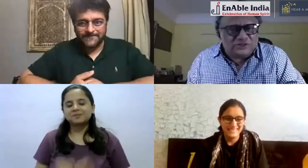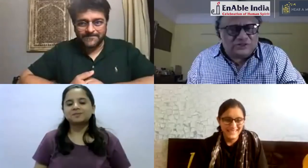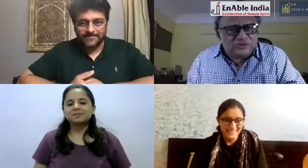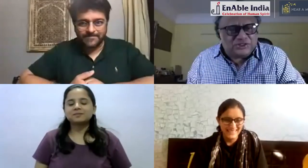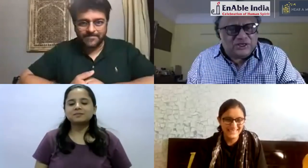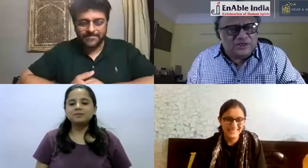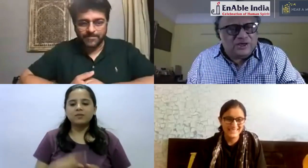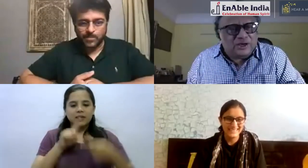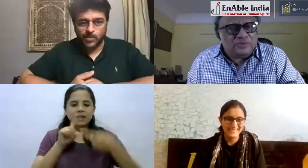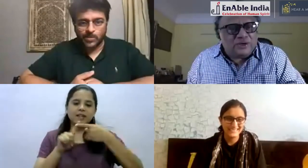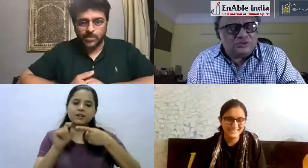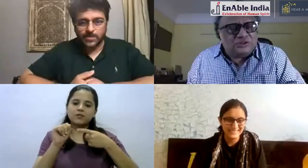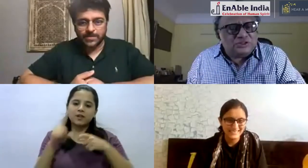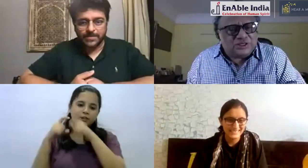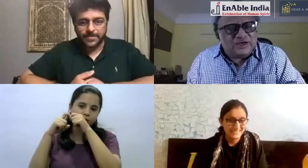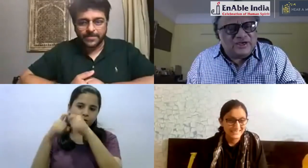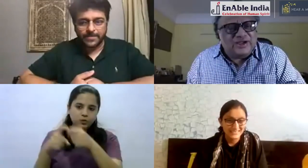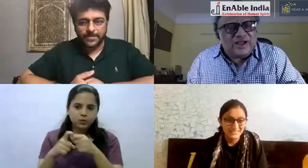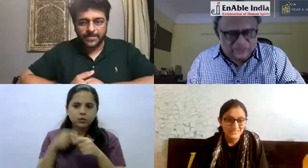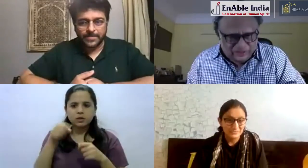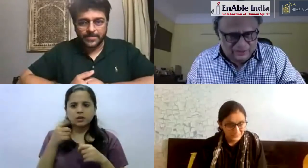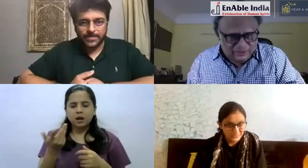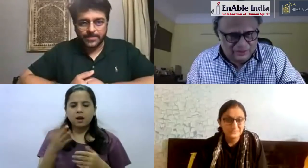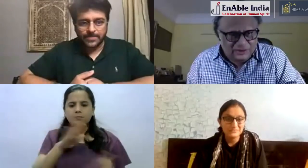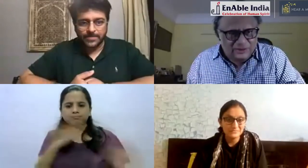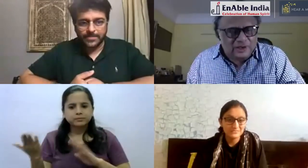First question about sudden death